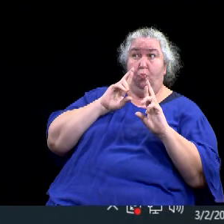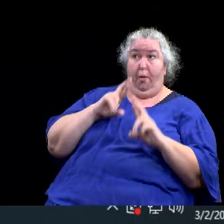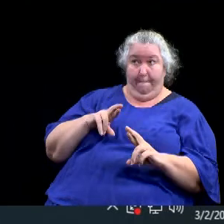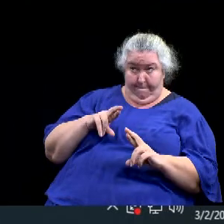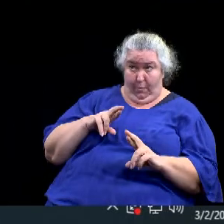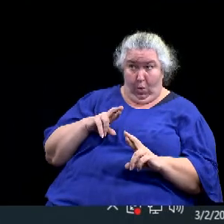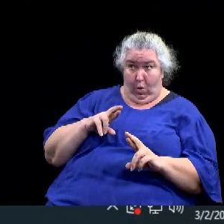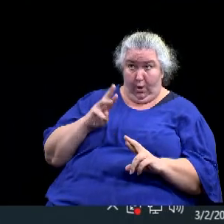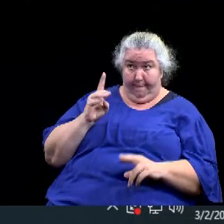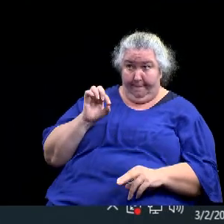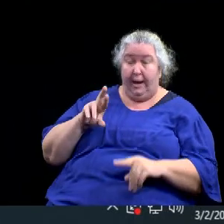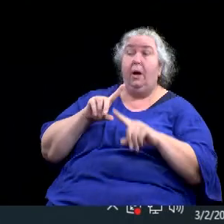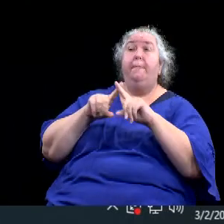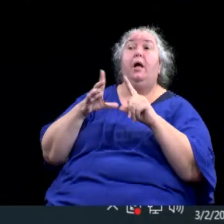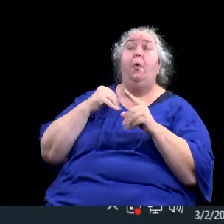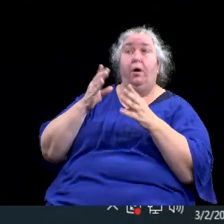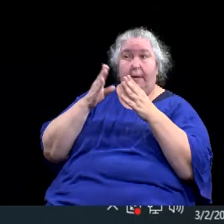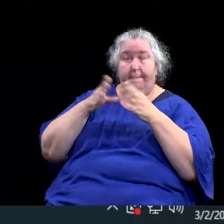thank